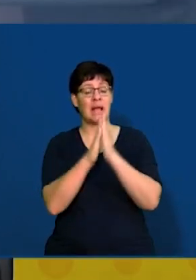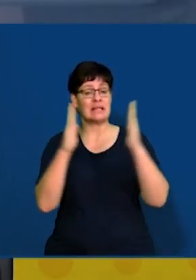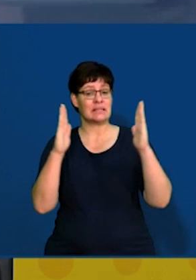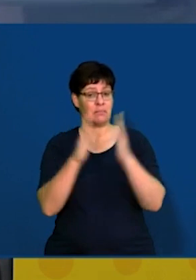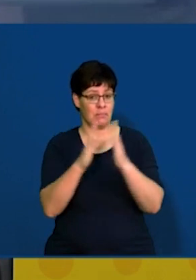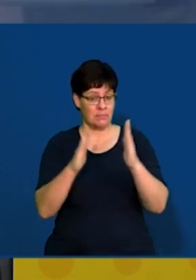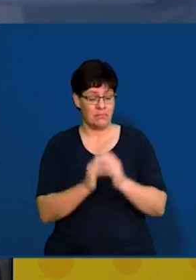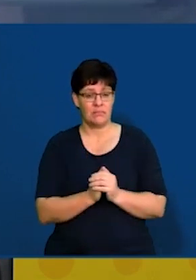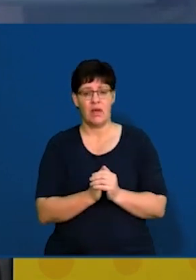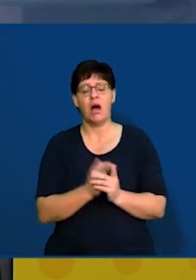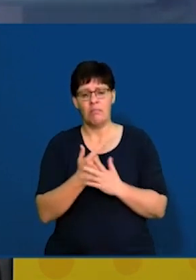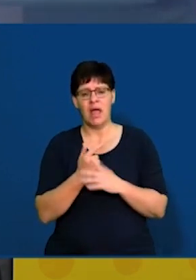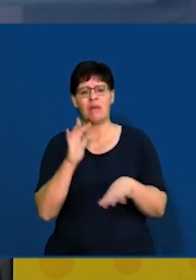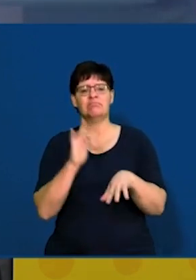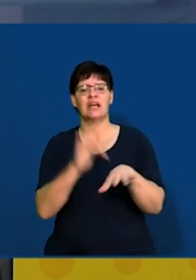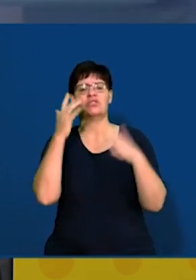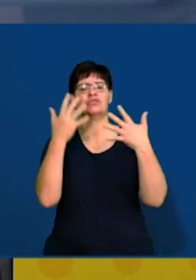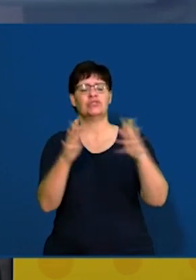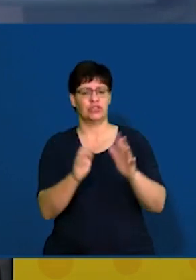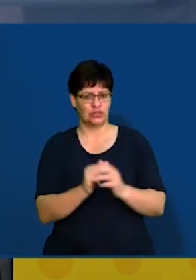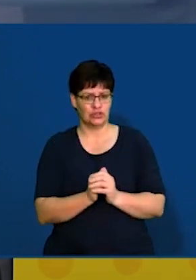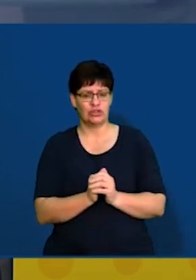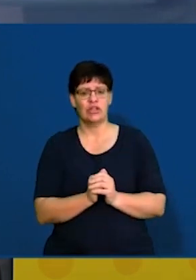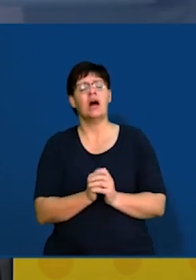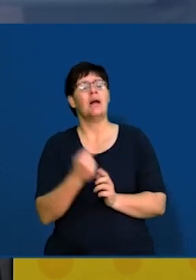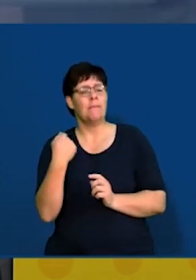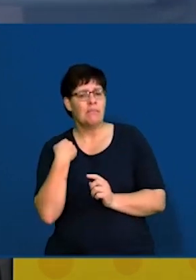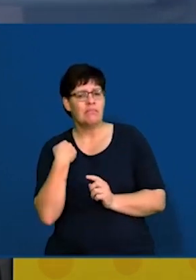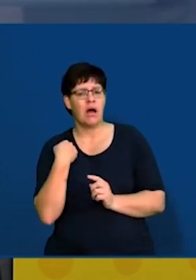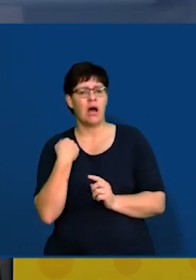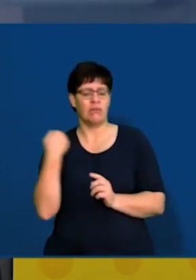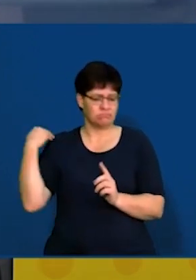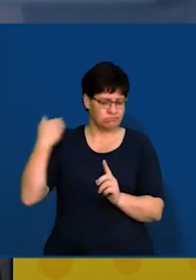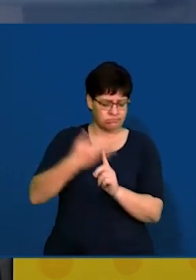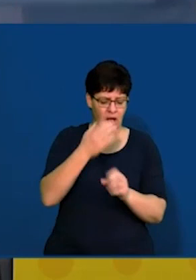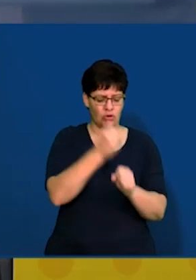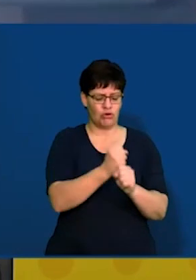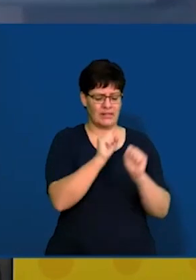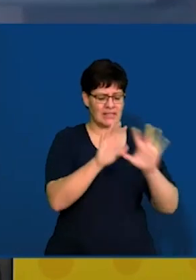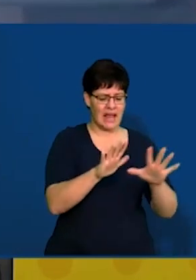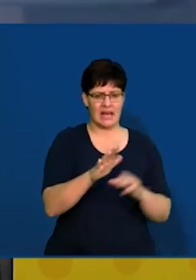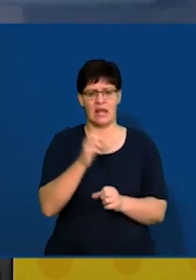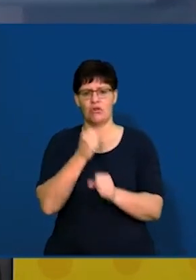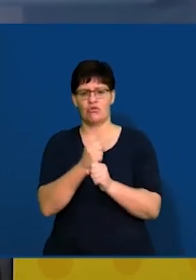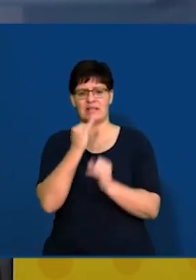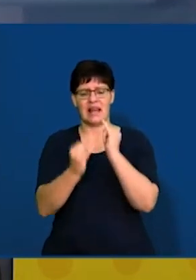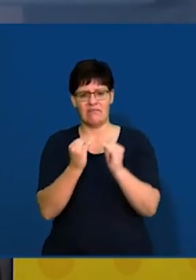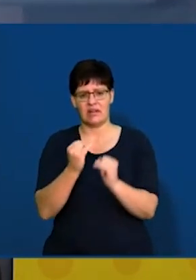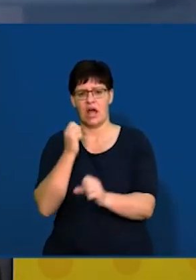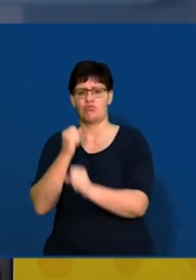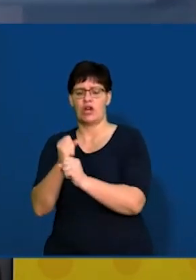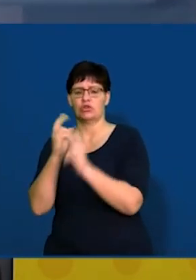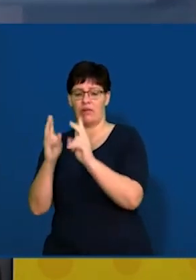that I've briefly touched on has to do with the work that we cover in grade 10, 11, culminating